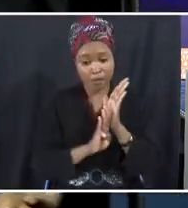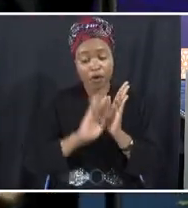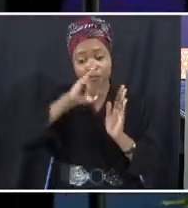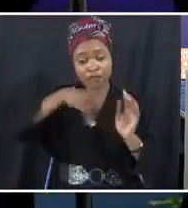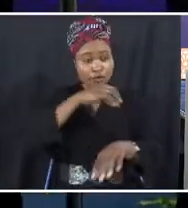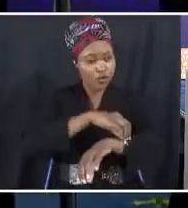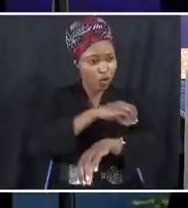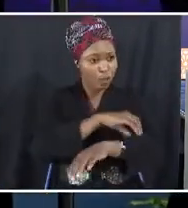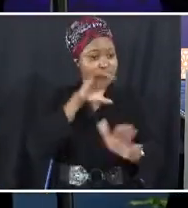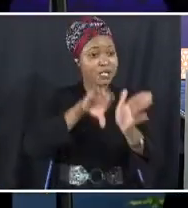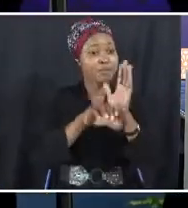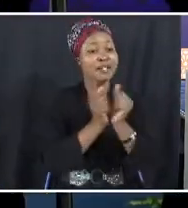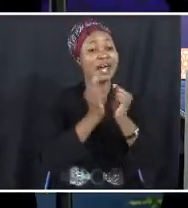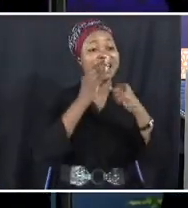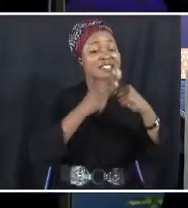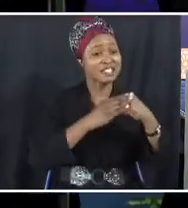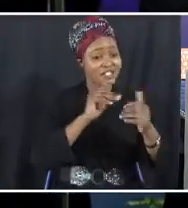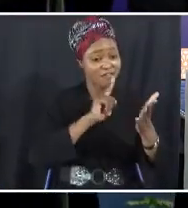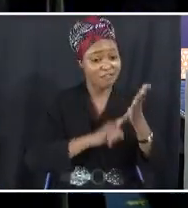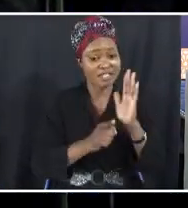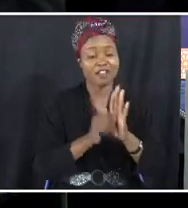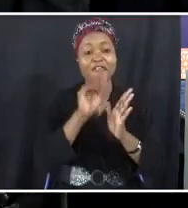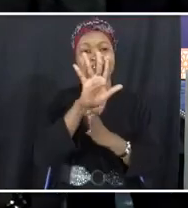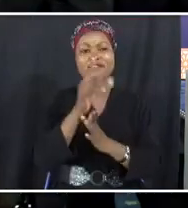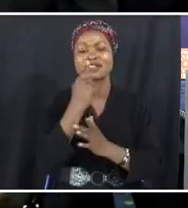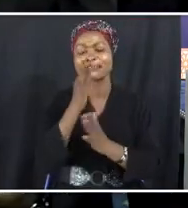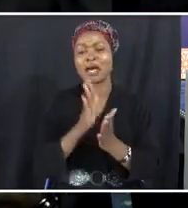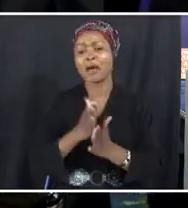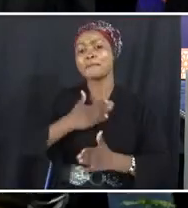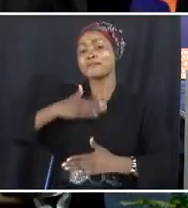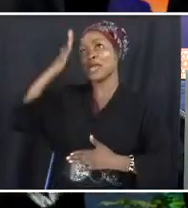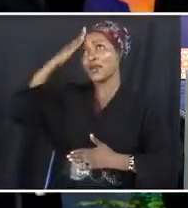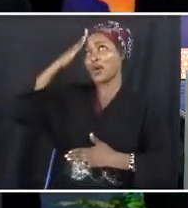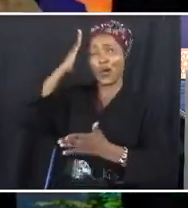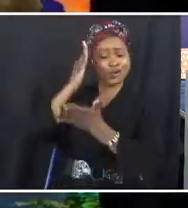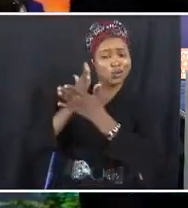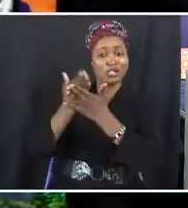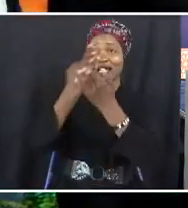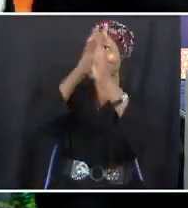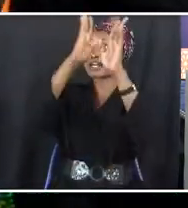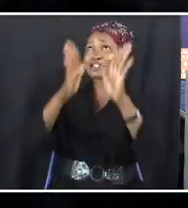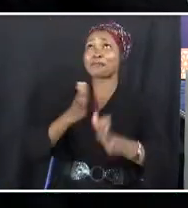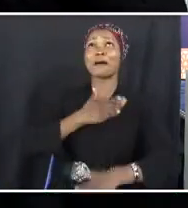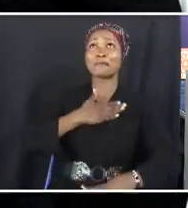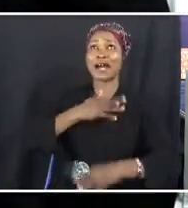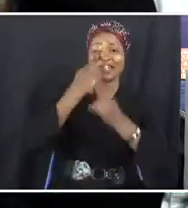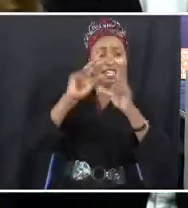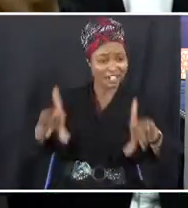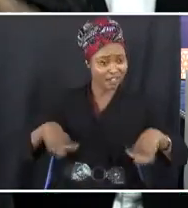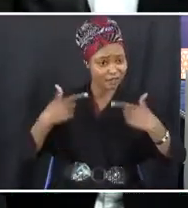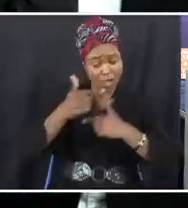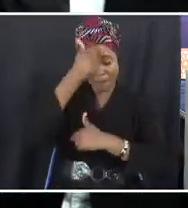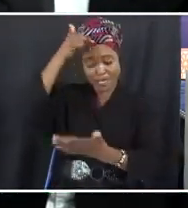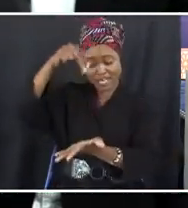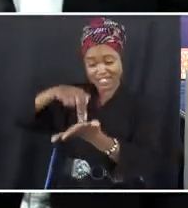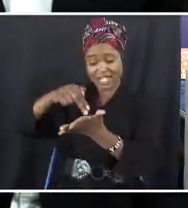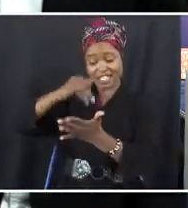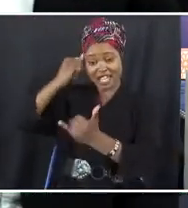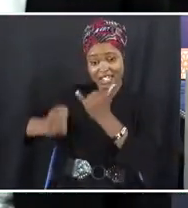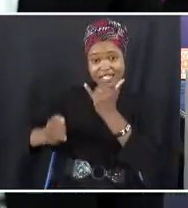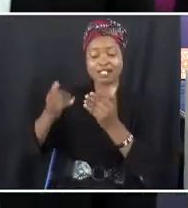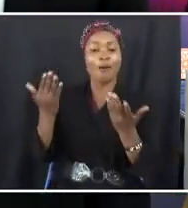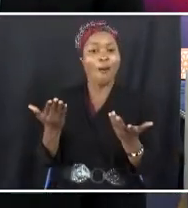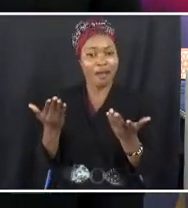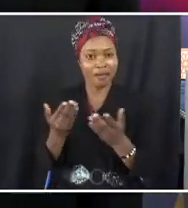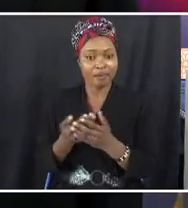19, verse 25, says, "For I know that my Redeemer liveth, and that he shall stand at the latter day upon the